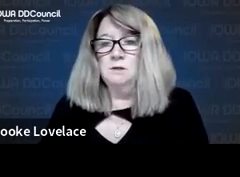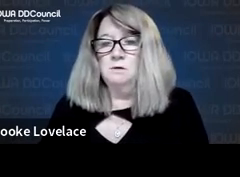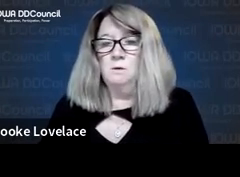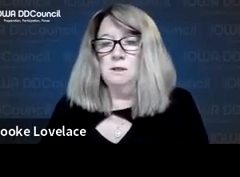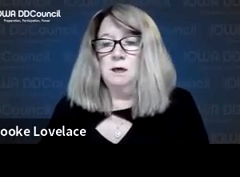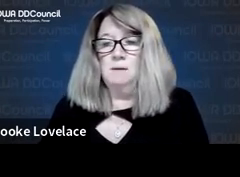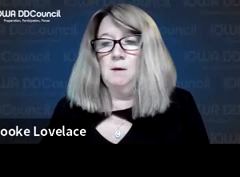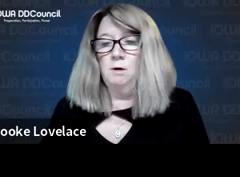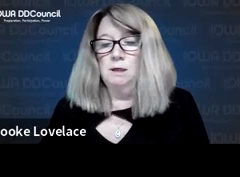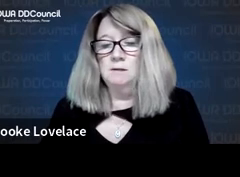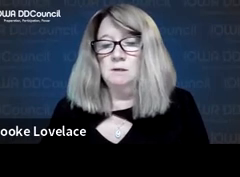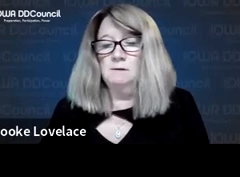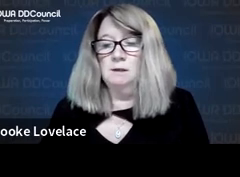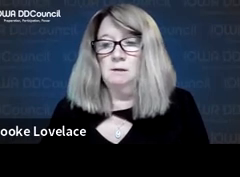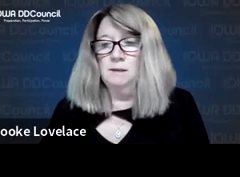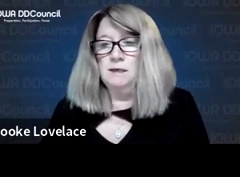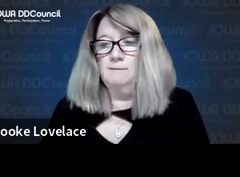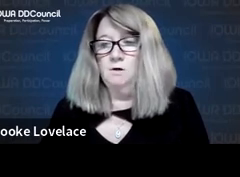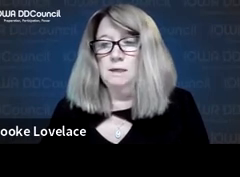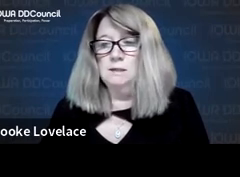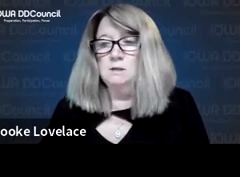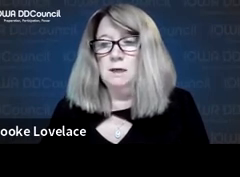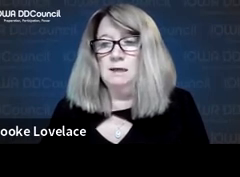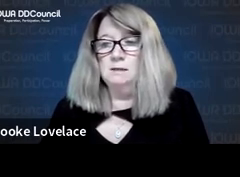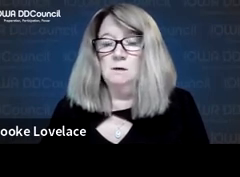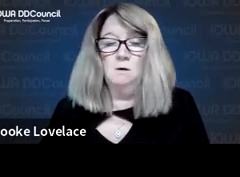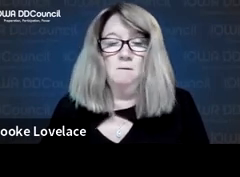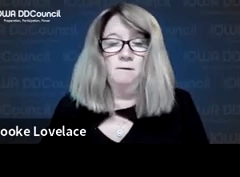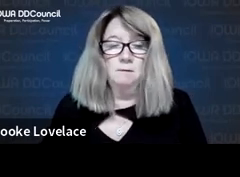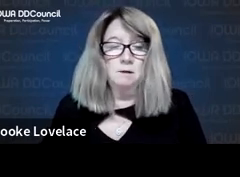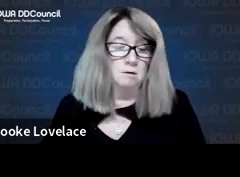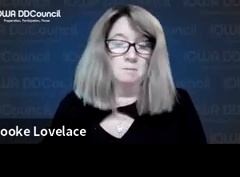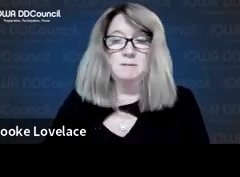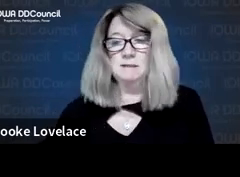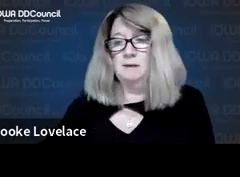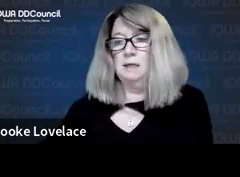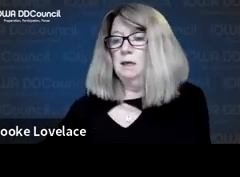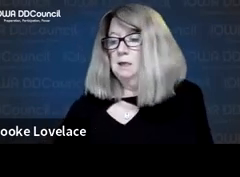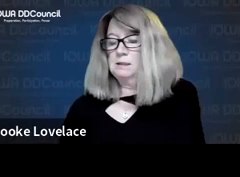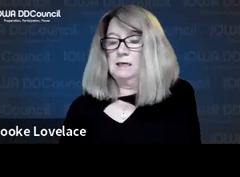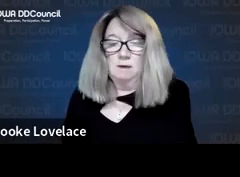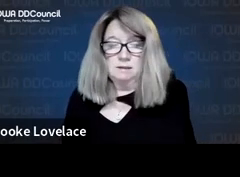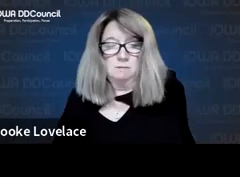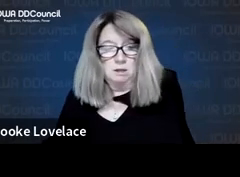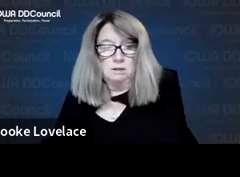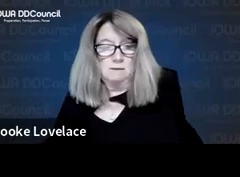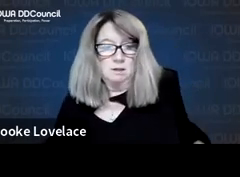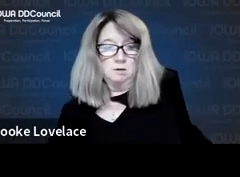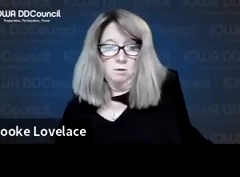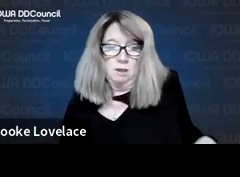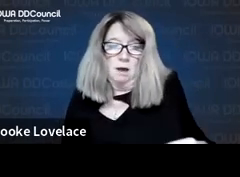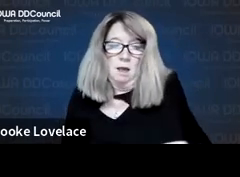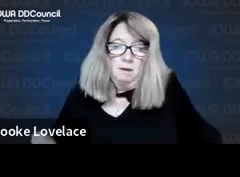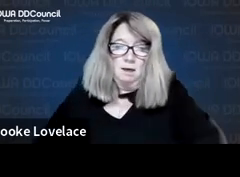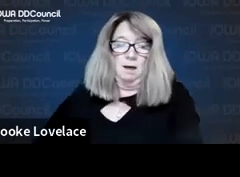Chats. If there's issues you want to talk about, we're going to start giving a little bit of time for you guys to do that. So hopefully there might be somebody today that wants to mention something